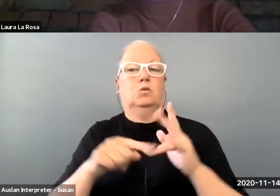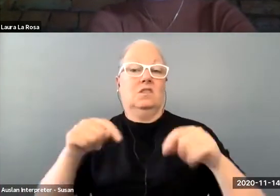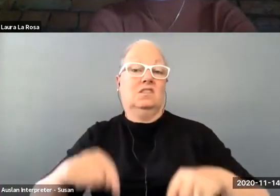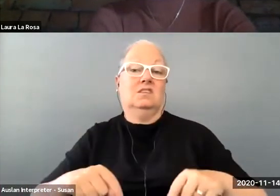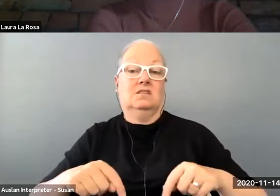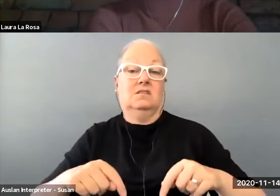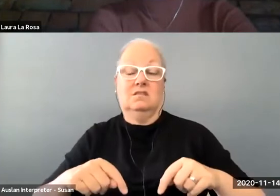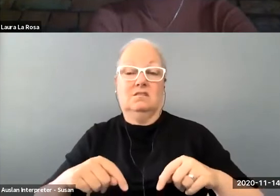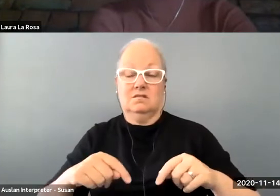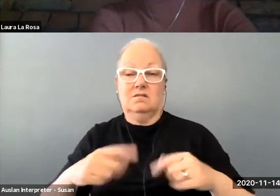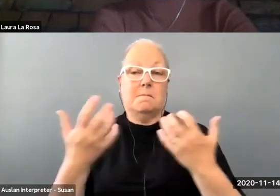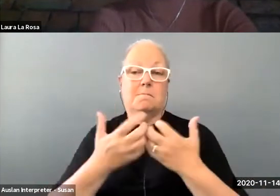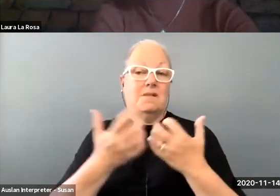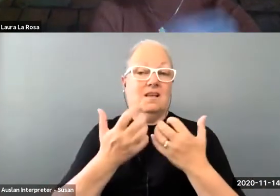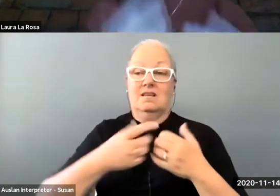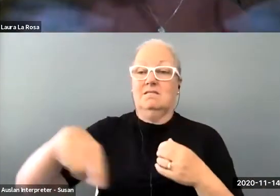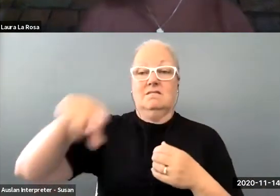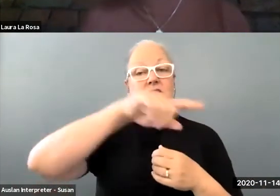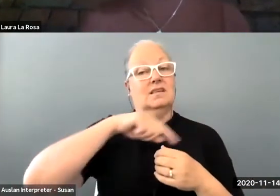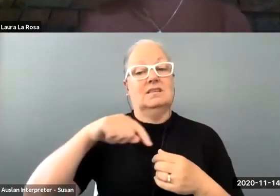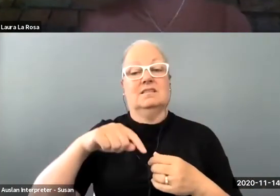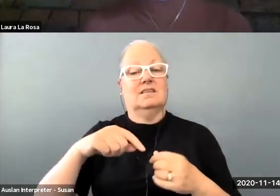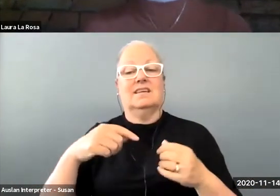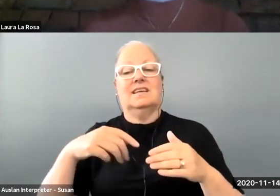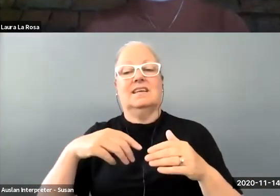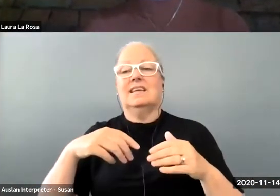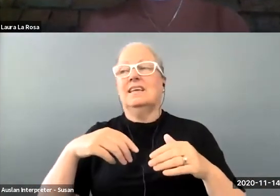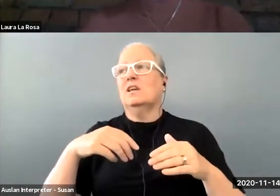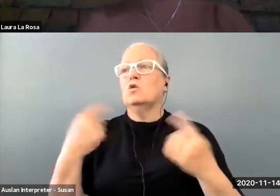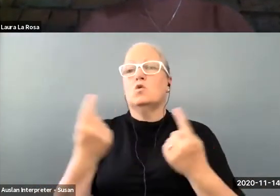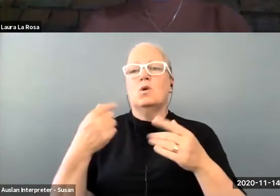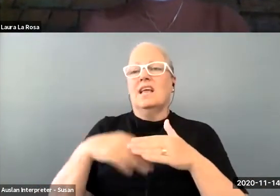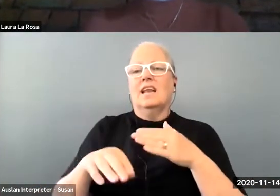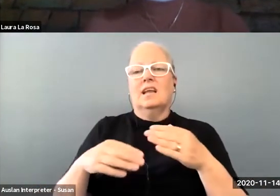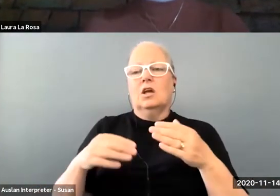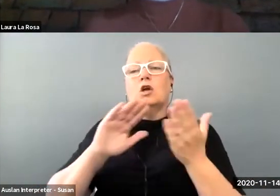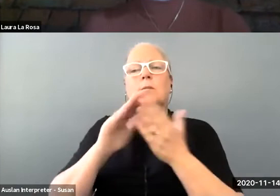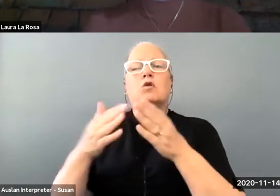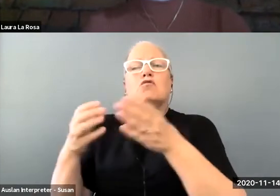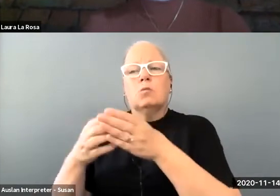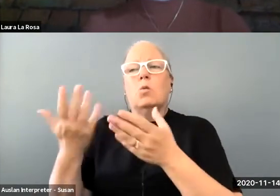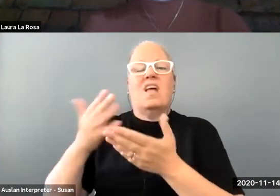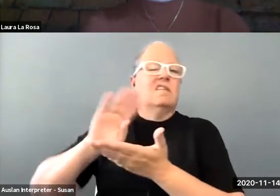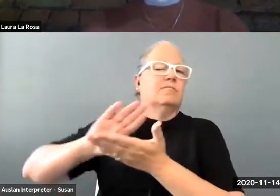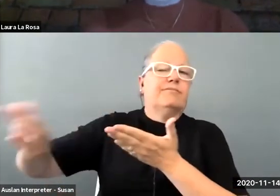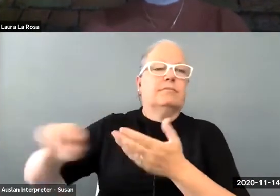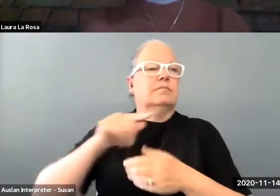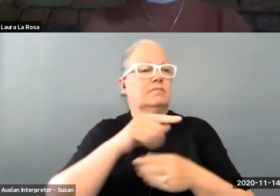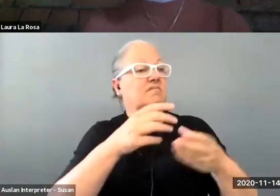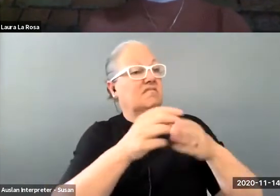on particularly people in varying degrees of marginalization, have been doing that kind of work